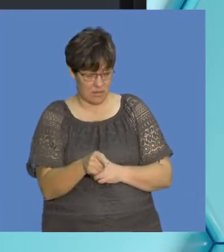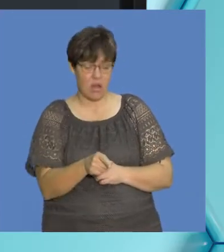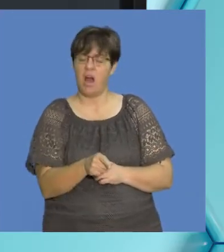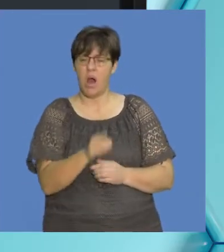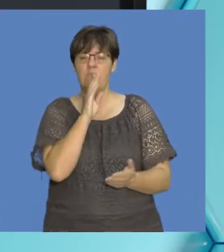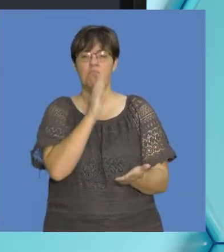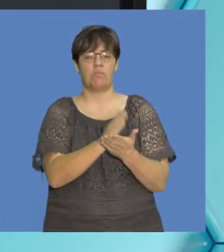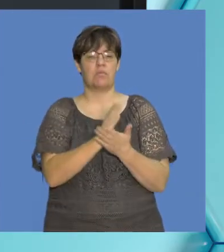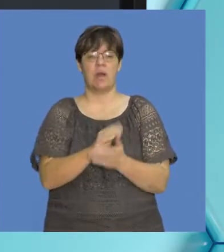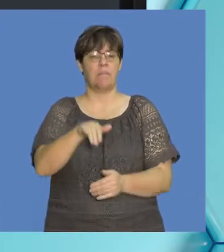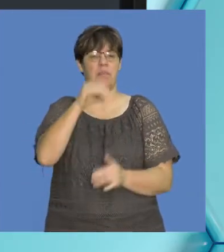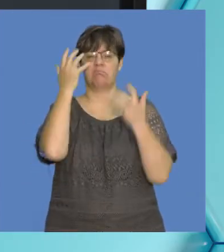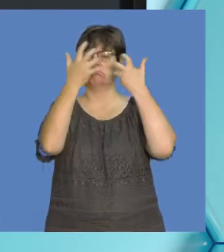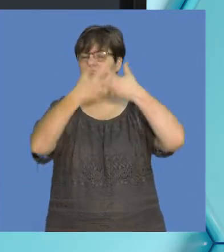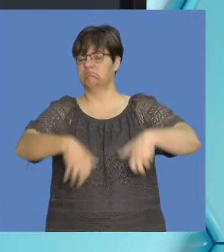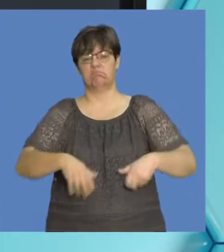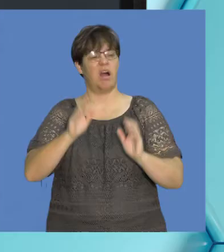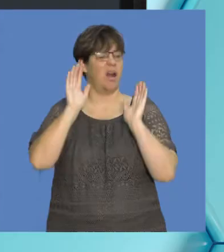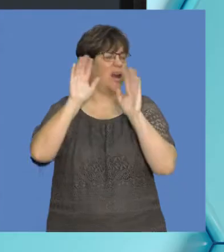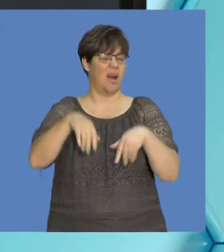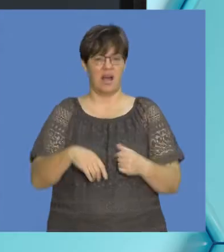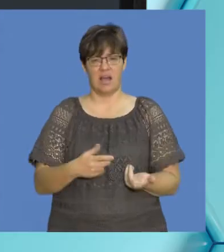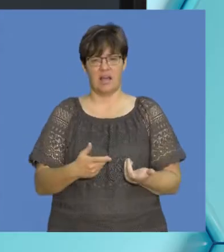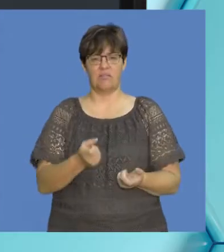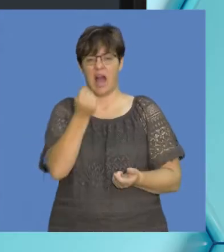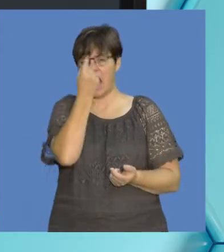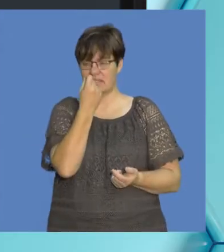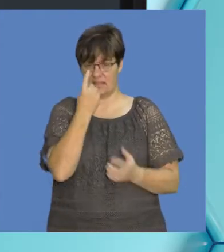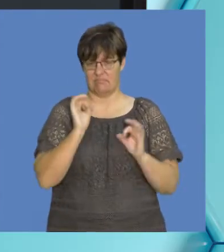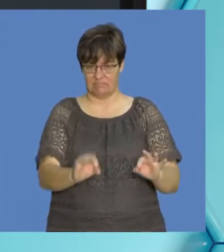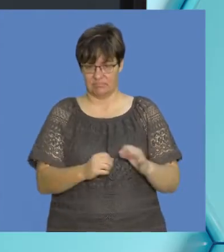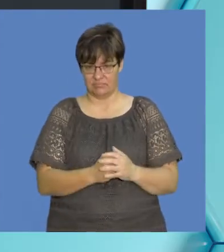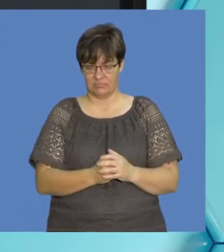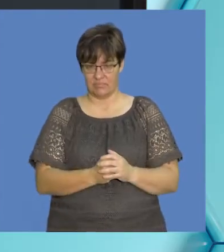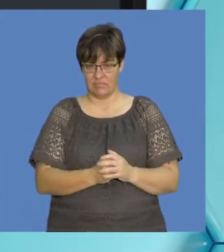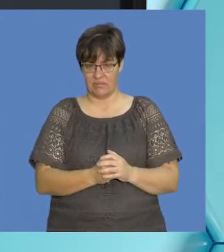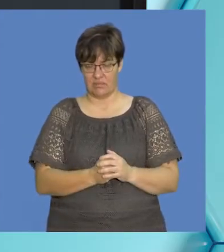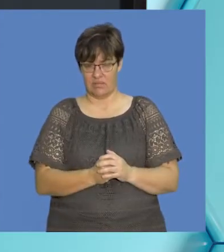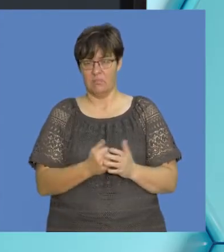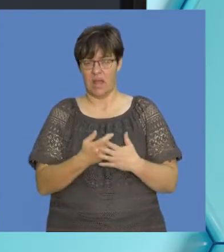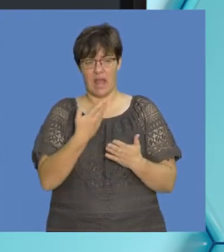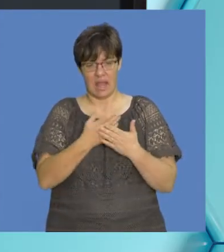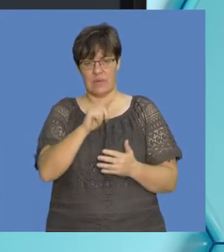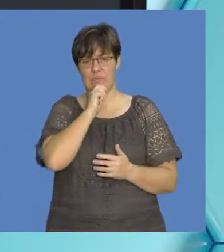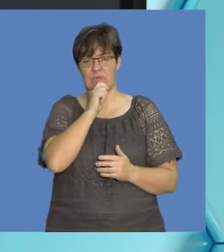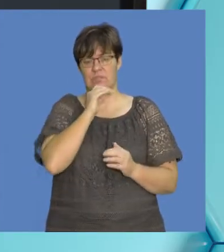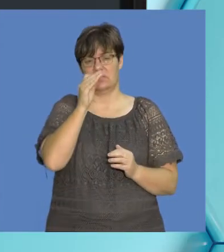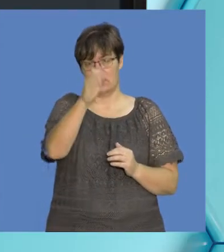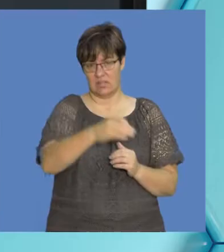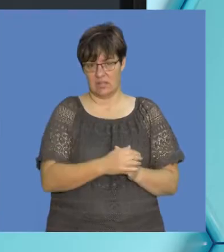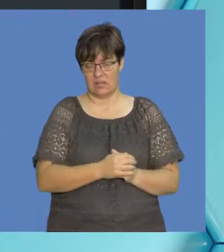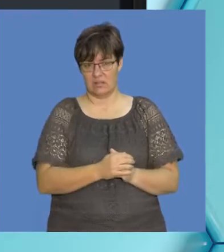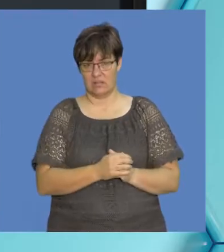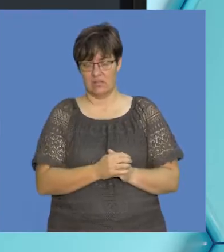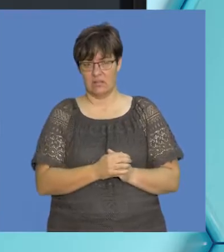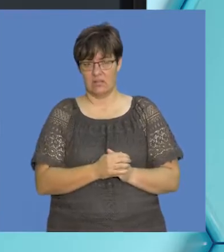you, bank reconciliation will be something that you will properly understand and also be able to use it. Remember what I've always